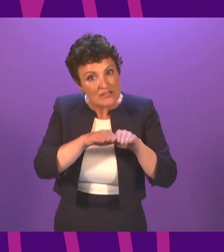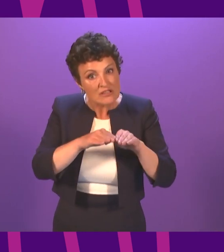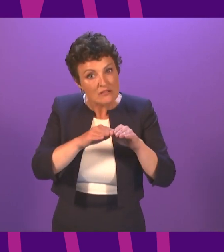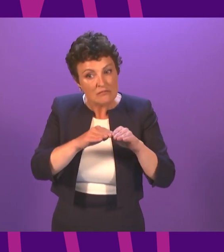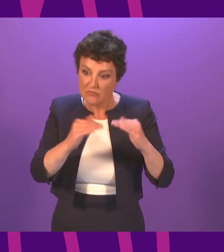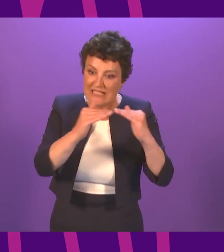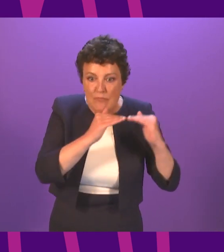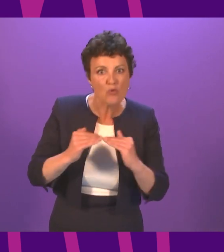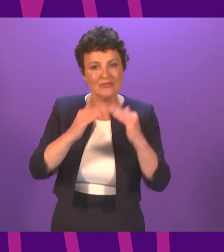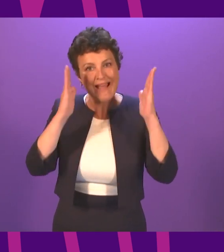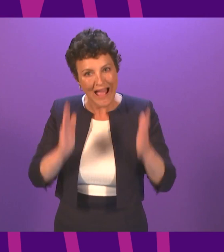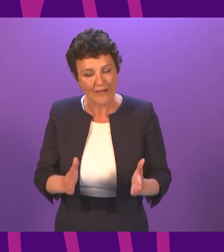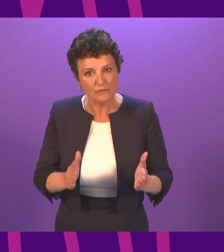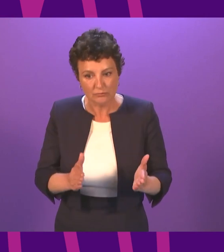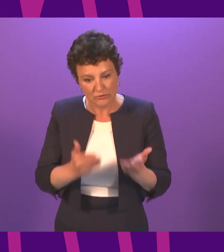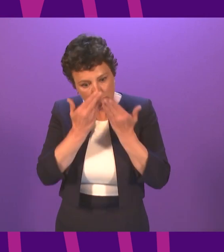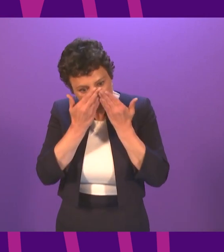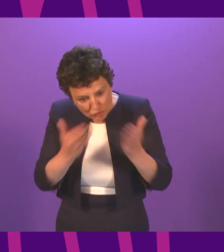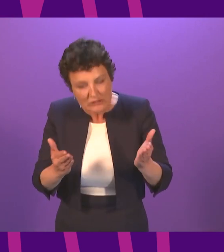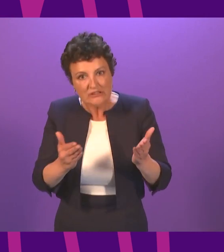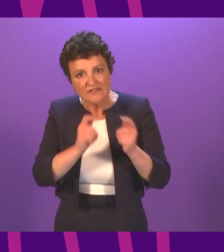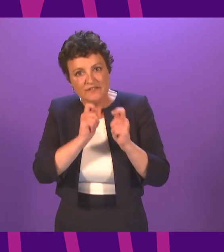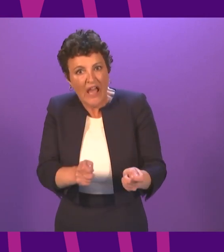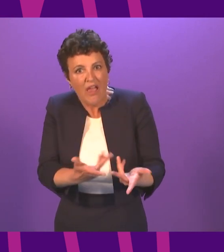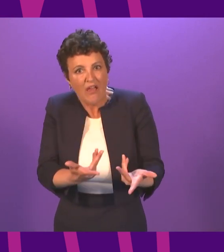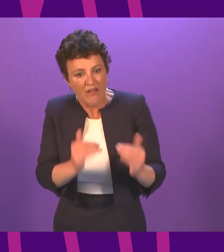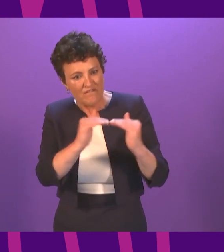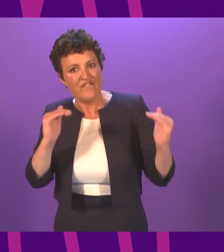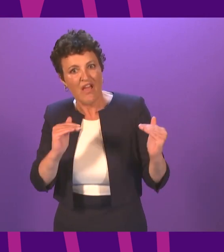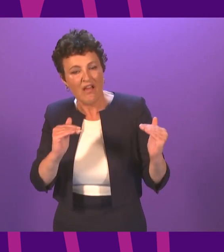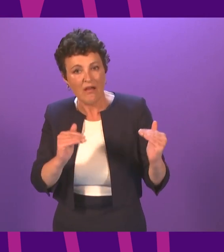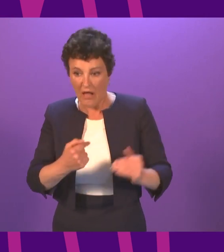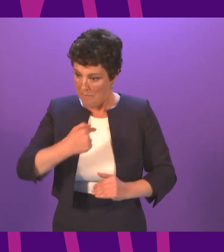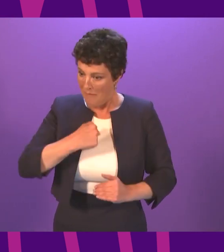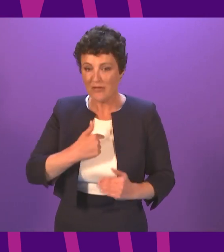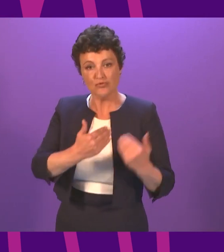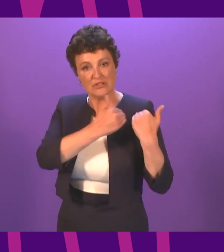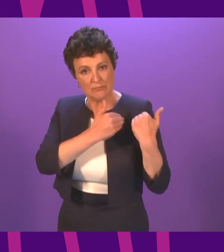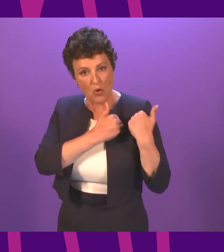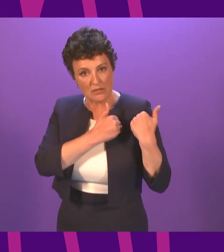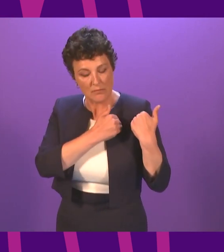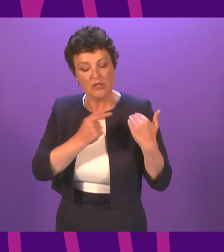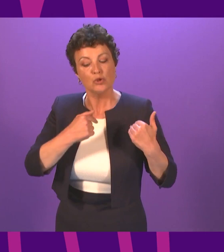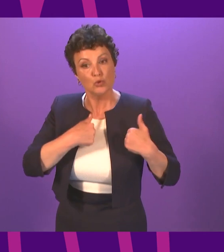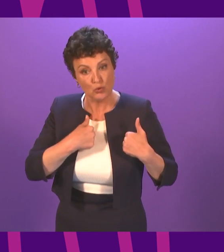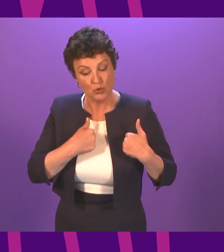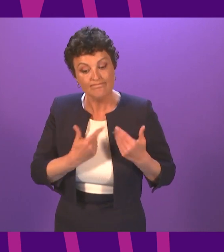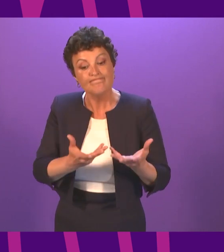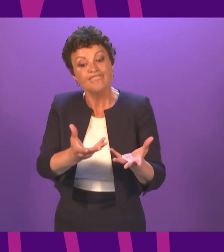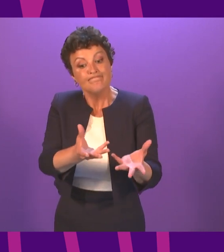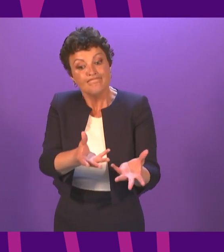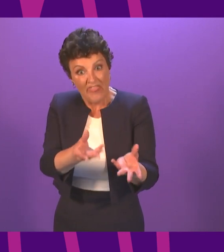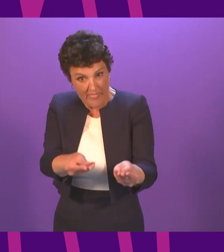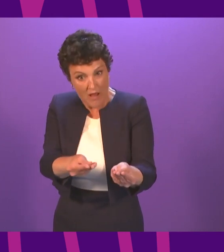also important that I exercise that mandate with responsibility, humility, and only when the crisis of COVID